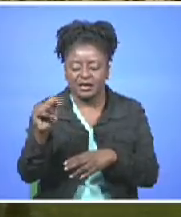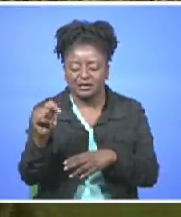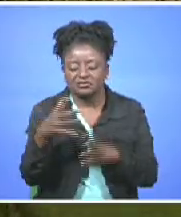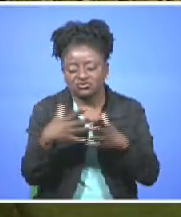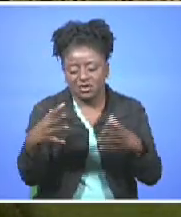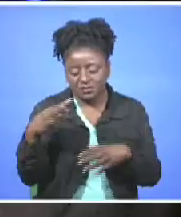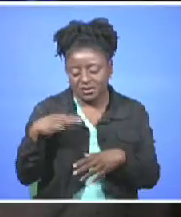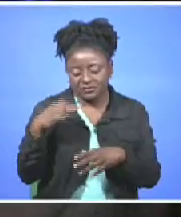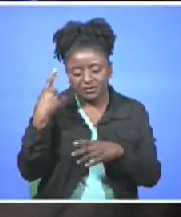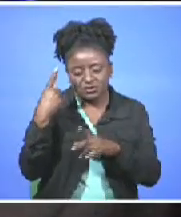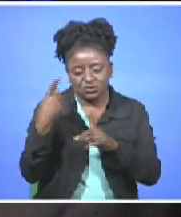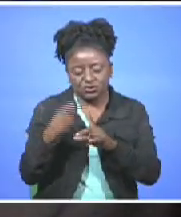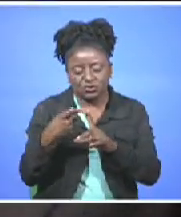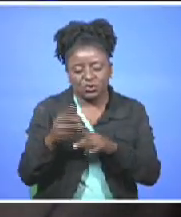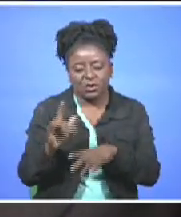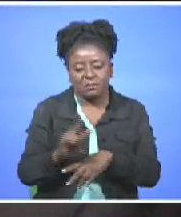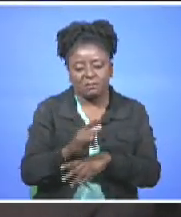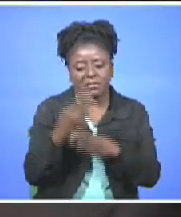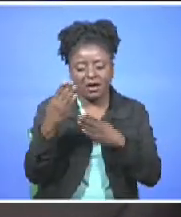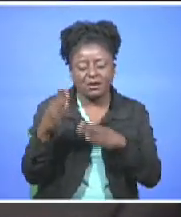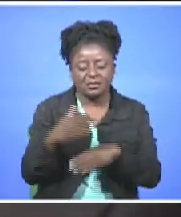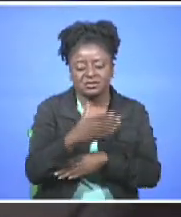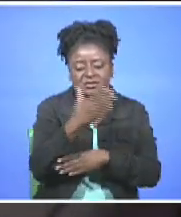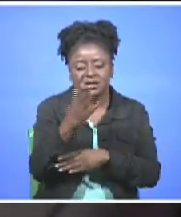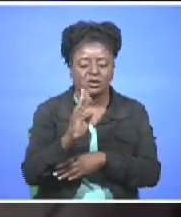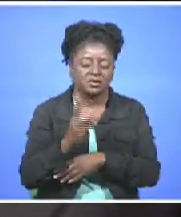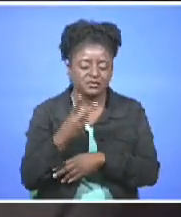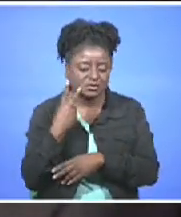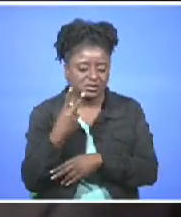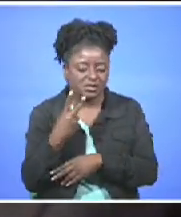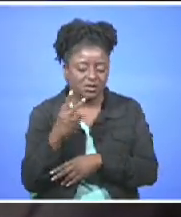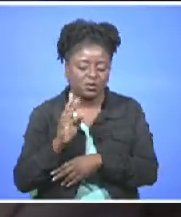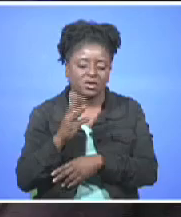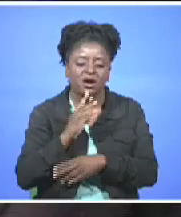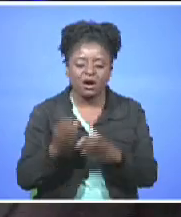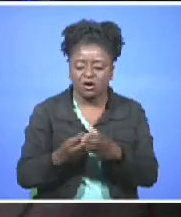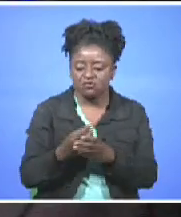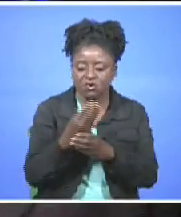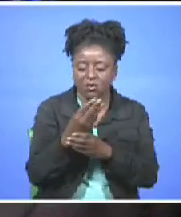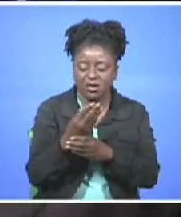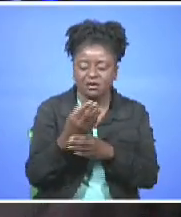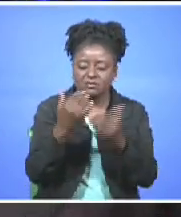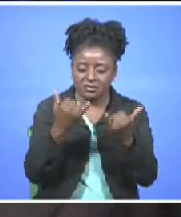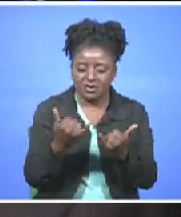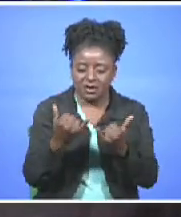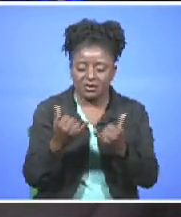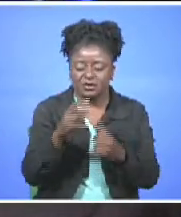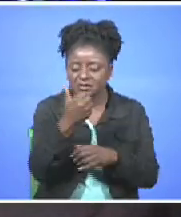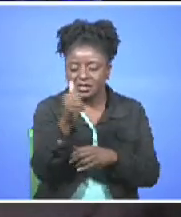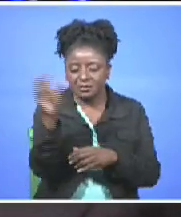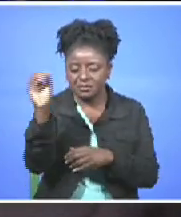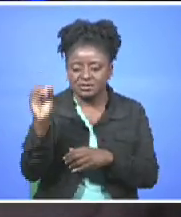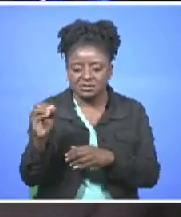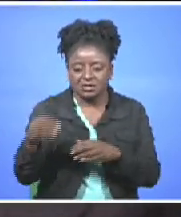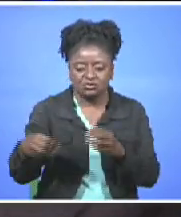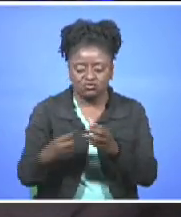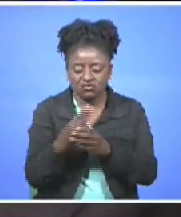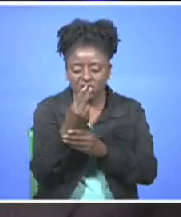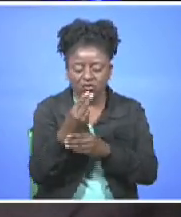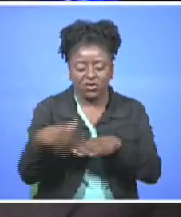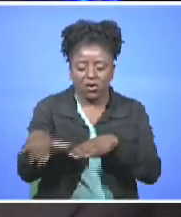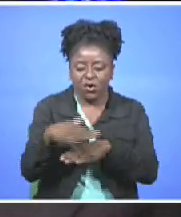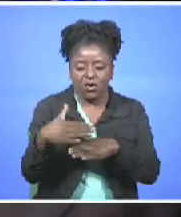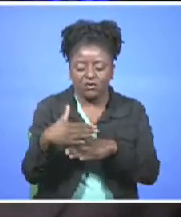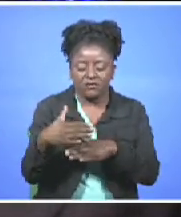Bahamasair. We are seeing that we are growing, as I said just now, that we had a 10% growth over last year, and that's